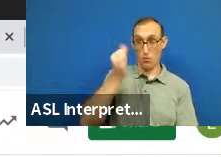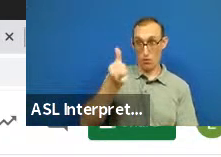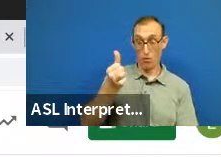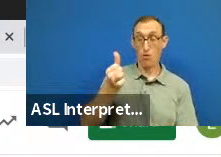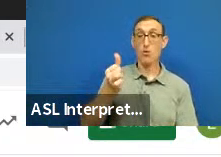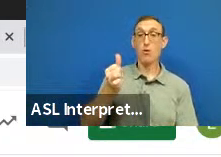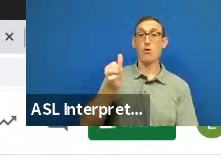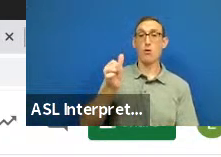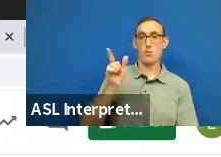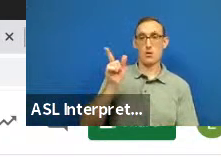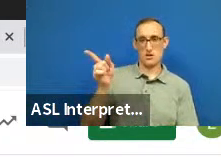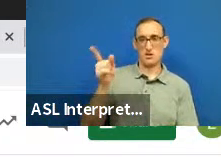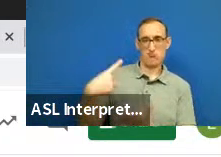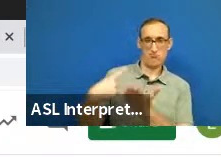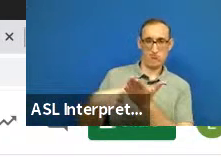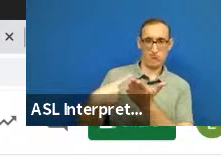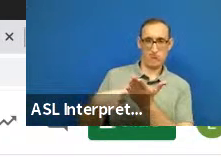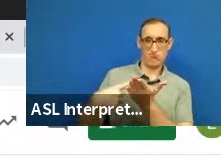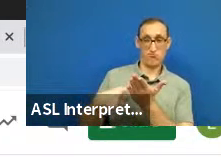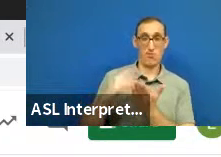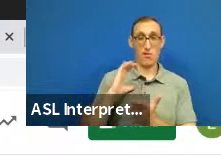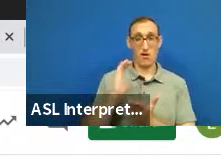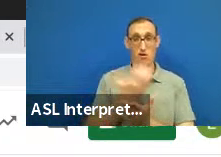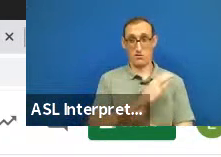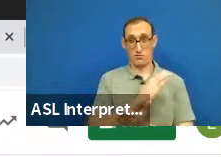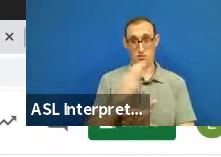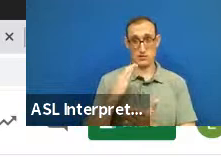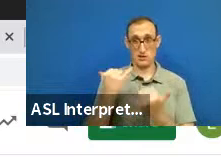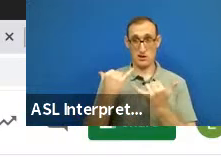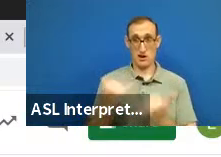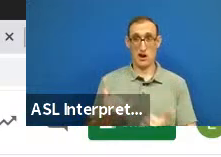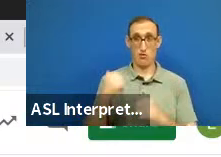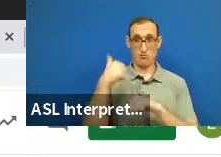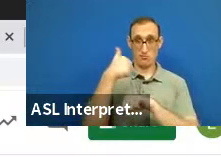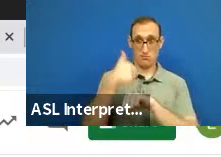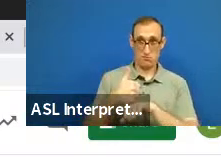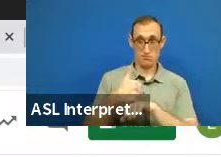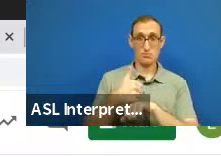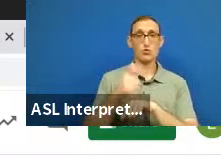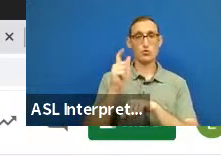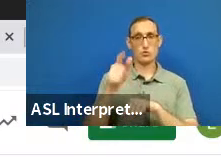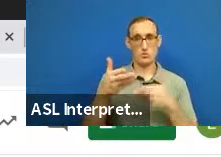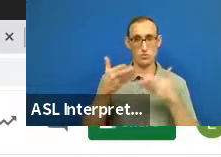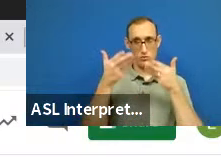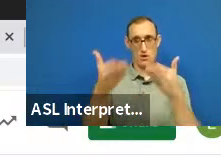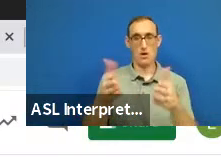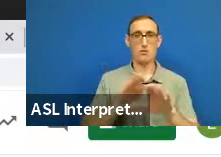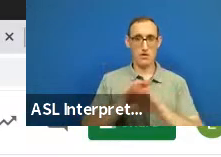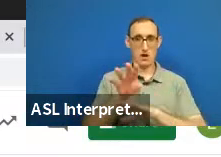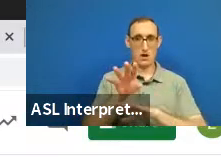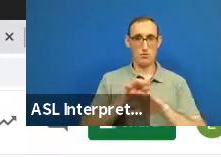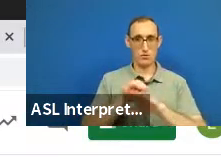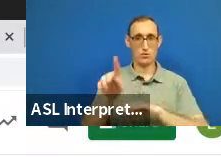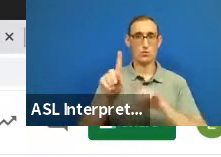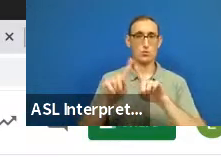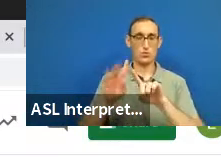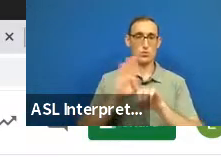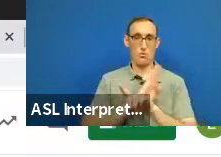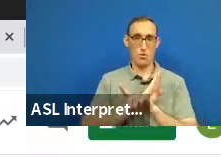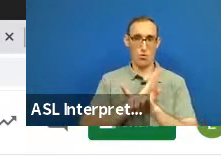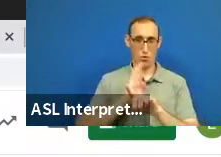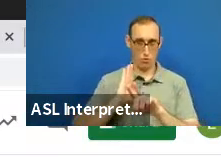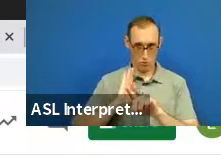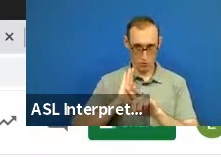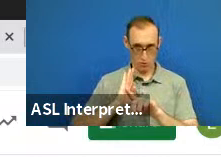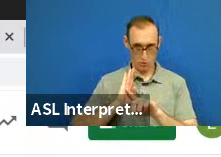we have in place should basically be able to provide advisement to the board as a whole based on